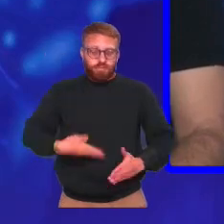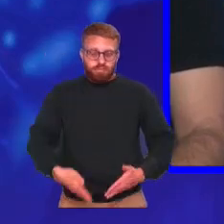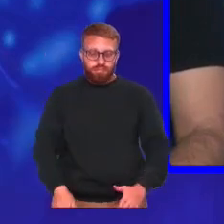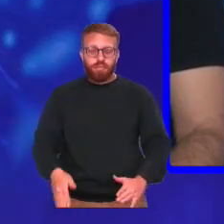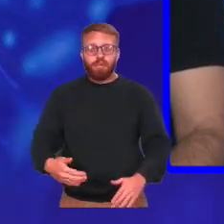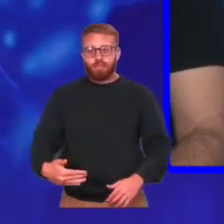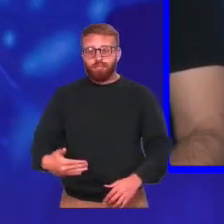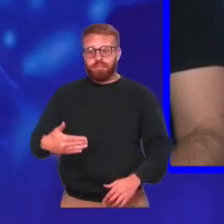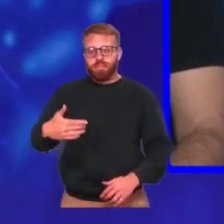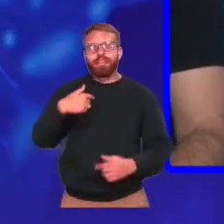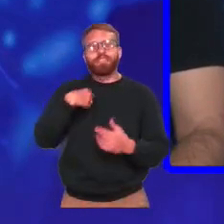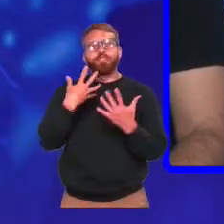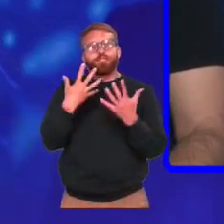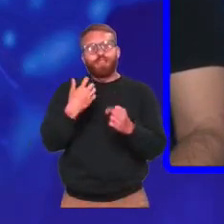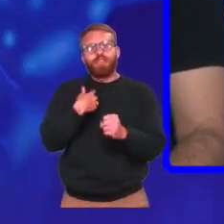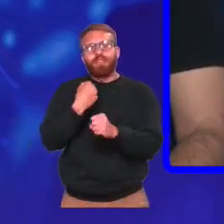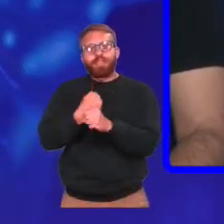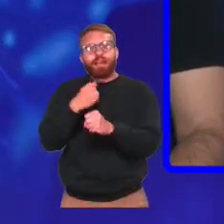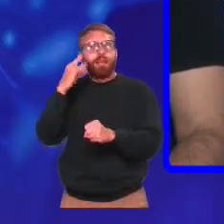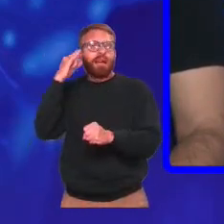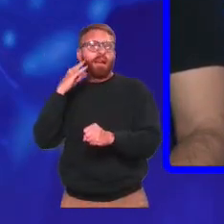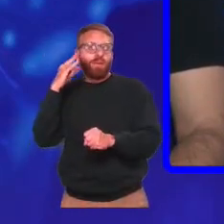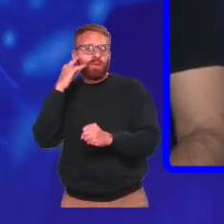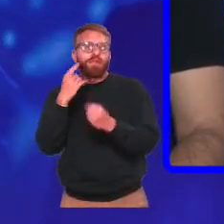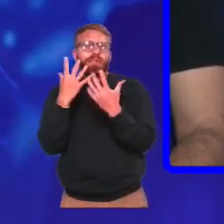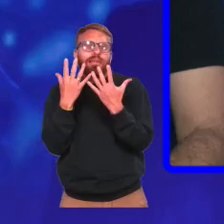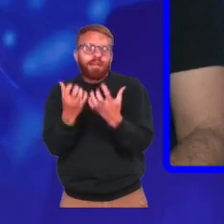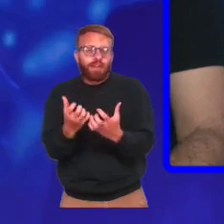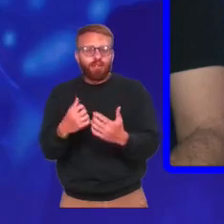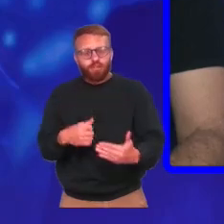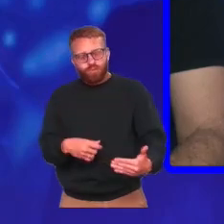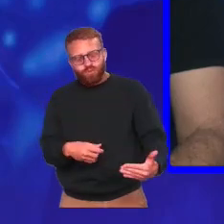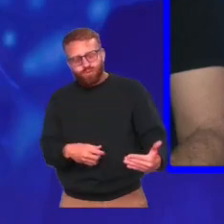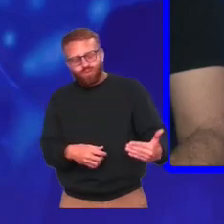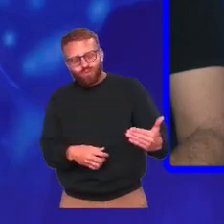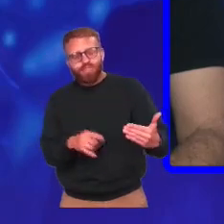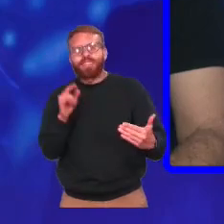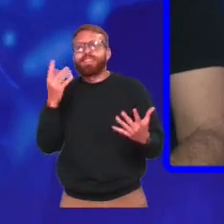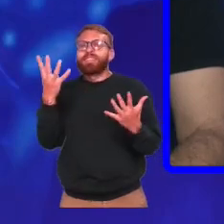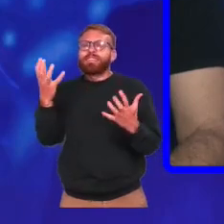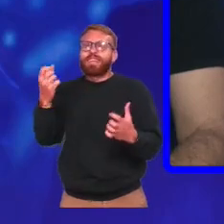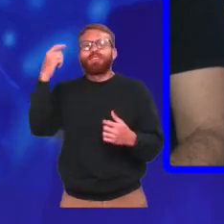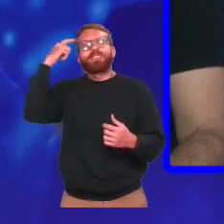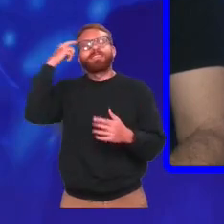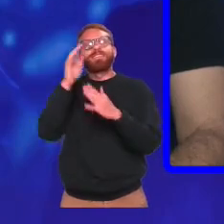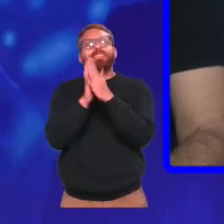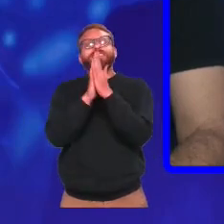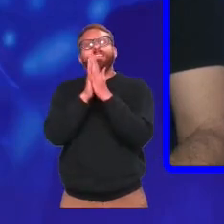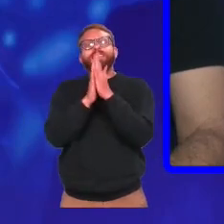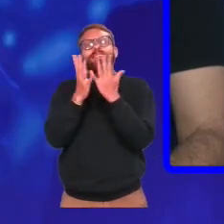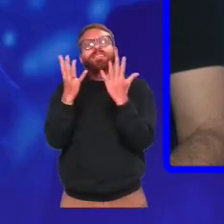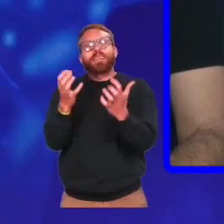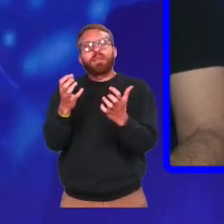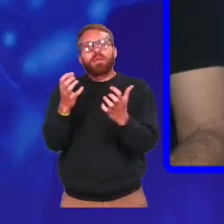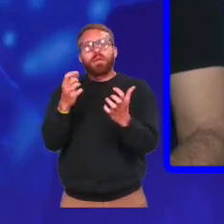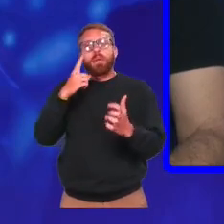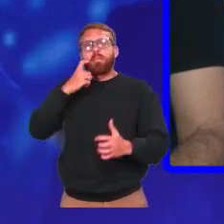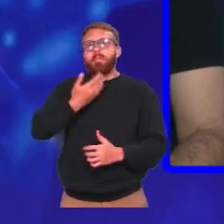audio, and my parents look at me like, what are you thinking, you know, usually.